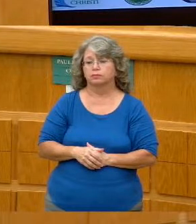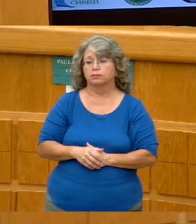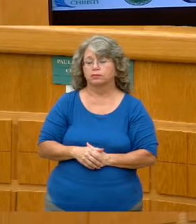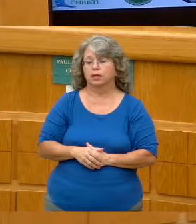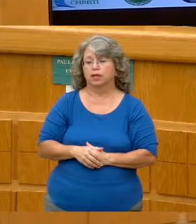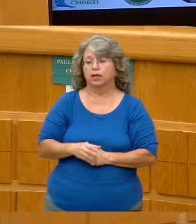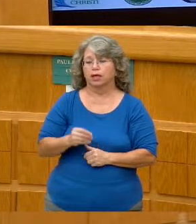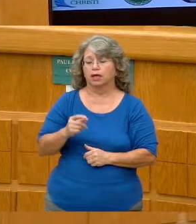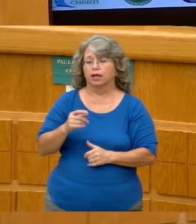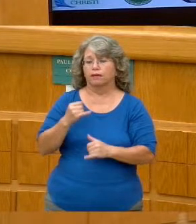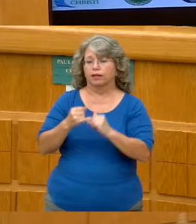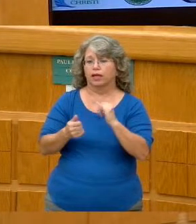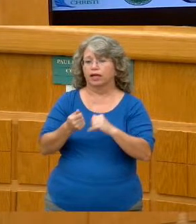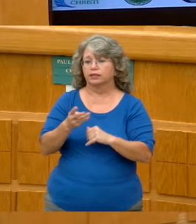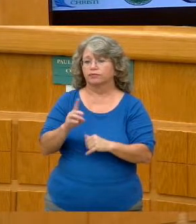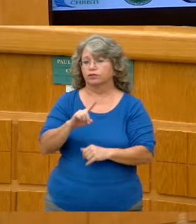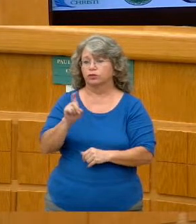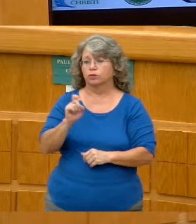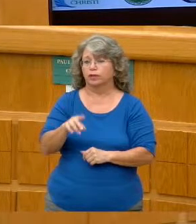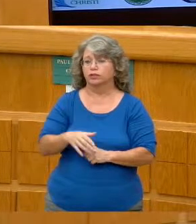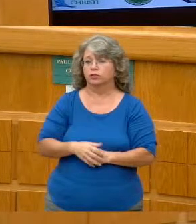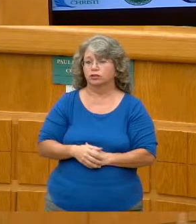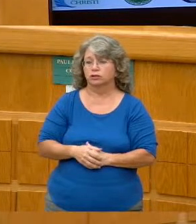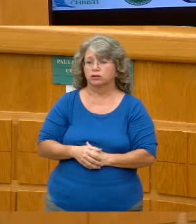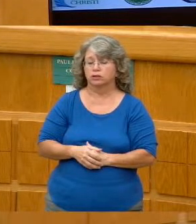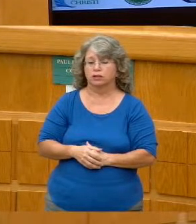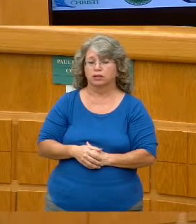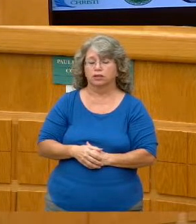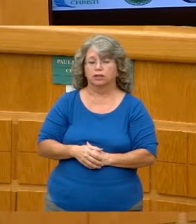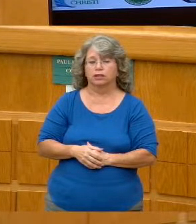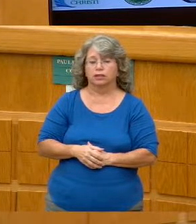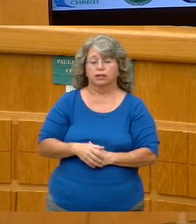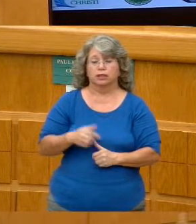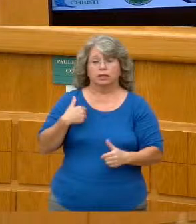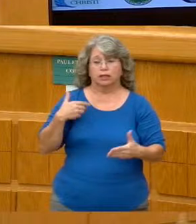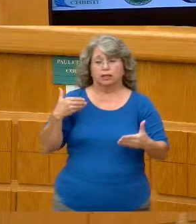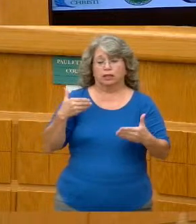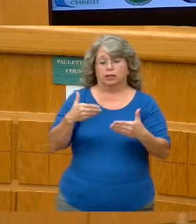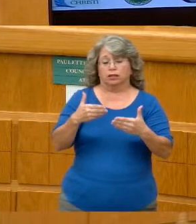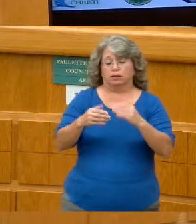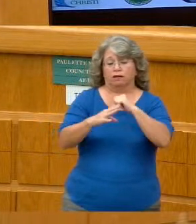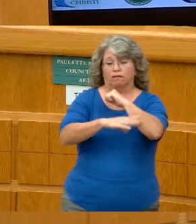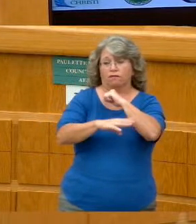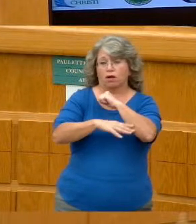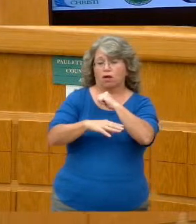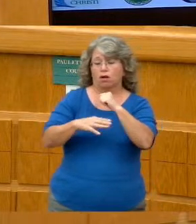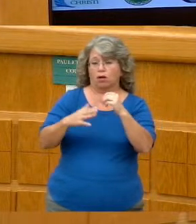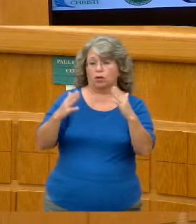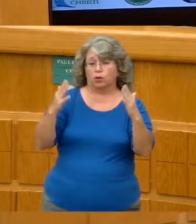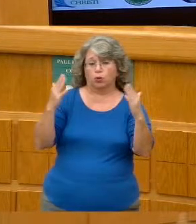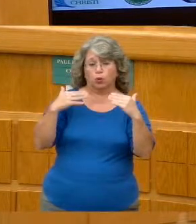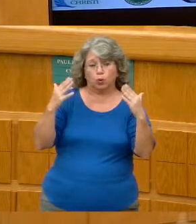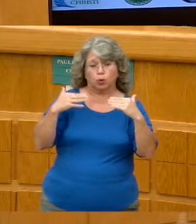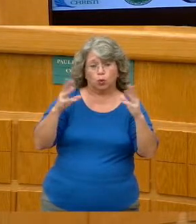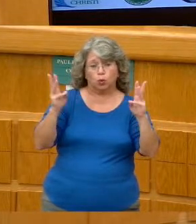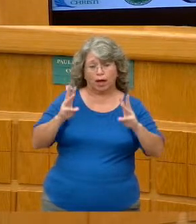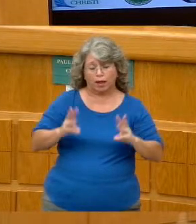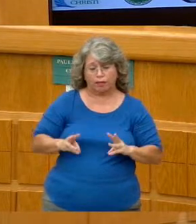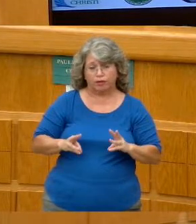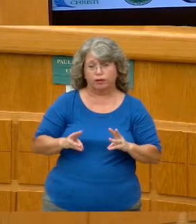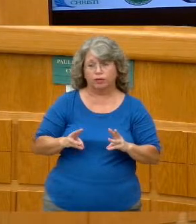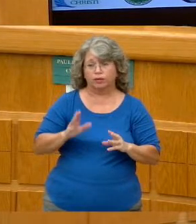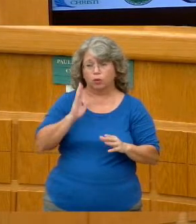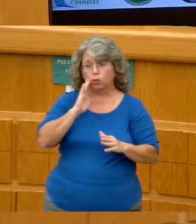Kind of the last few questions. As we're moving into the fall, cooler weather has been discussed. Is this going to affect